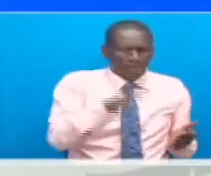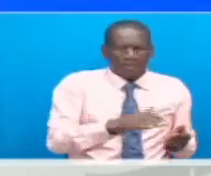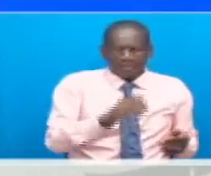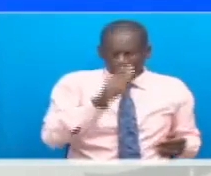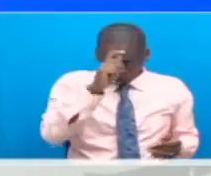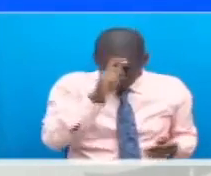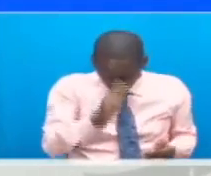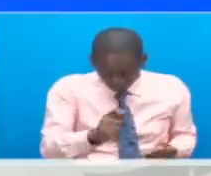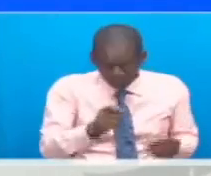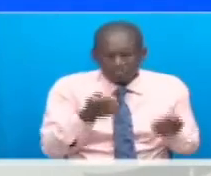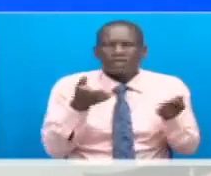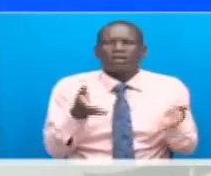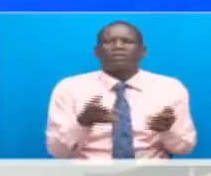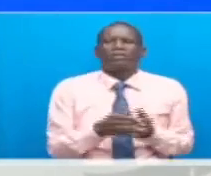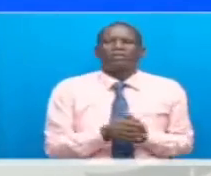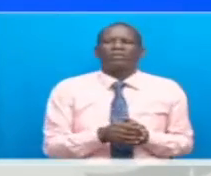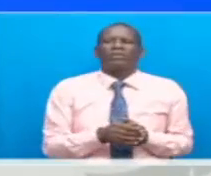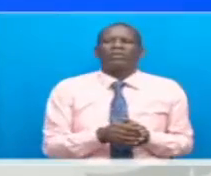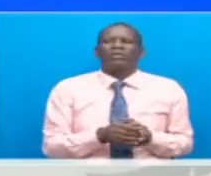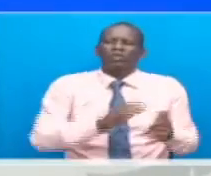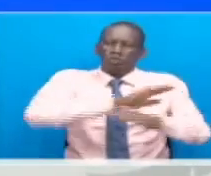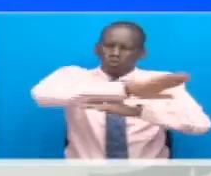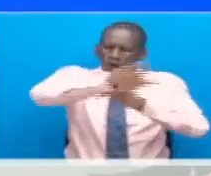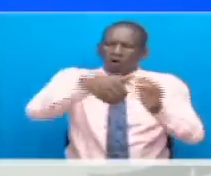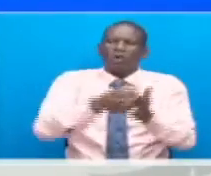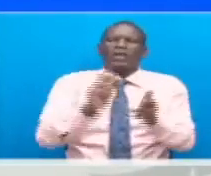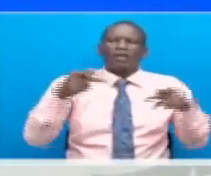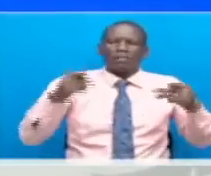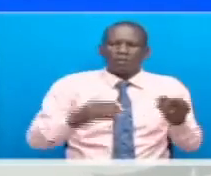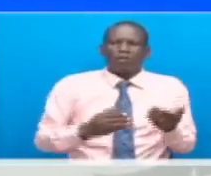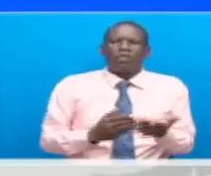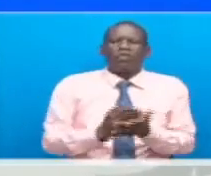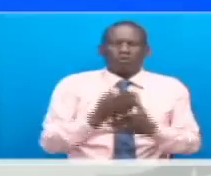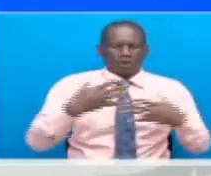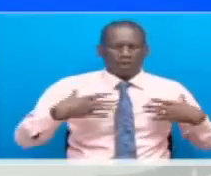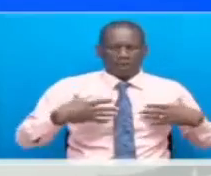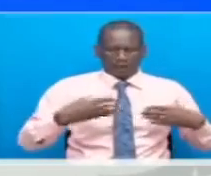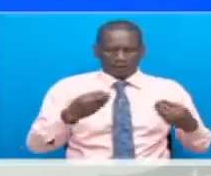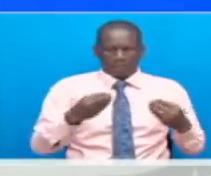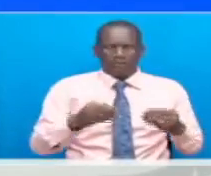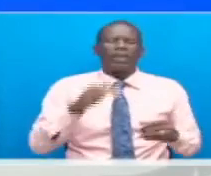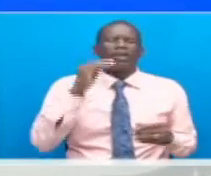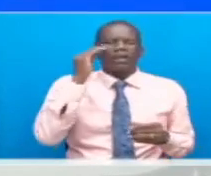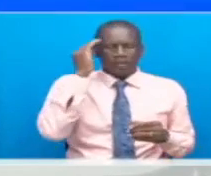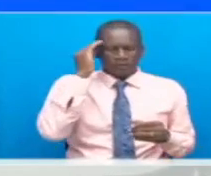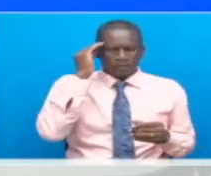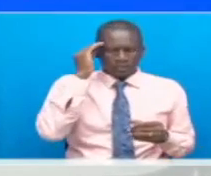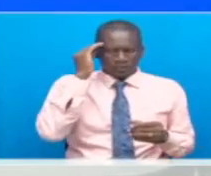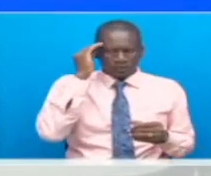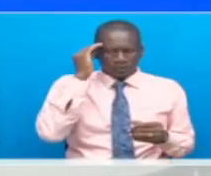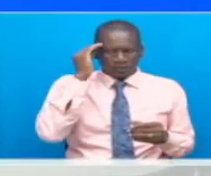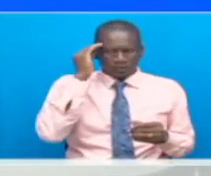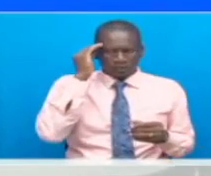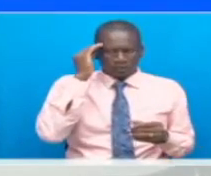dignity to all Kenyans through health, education,